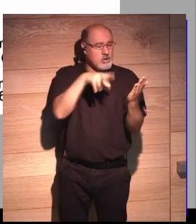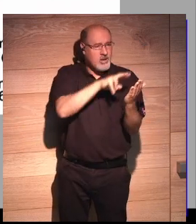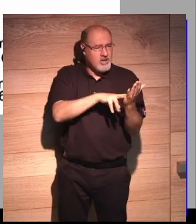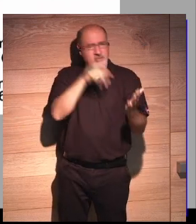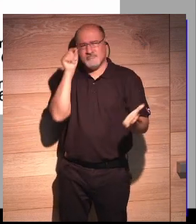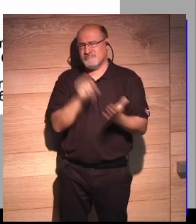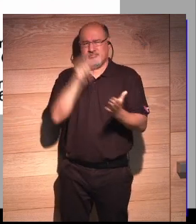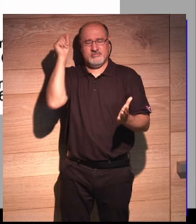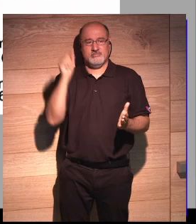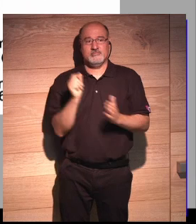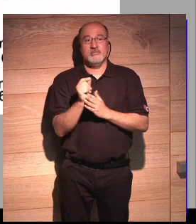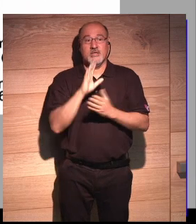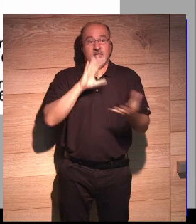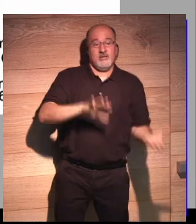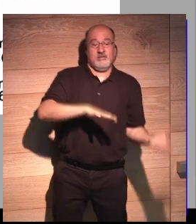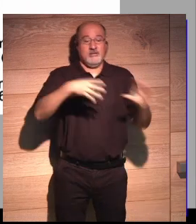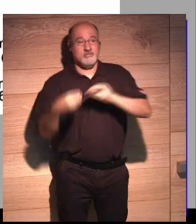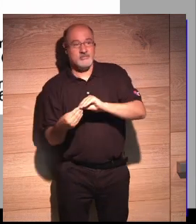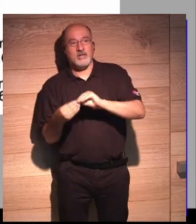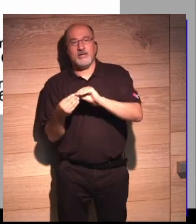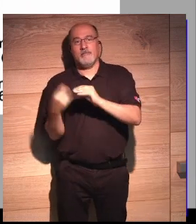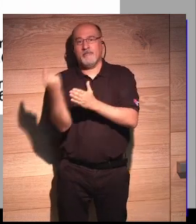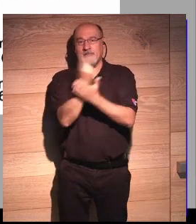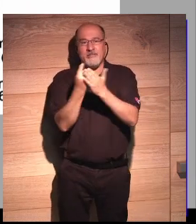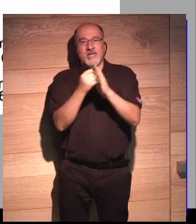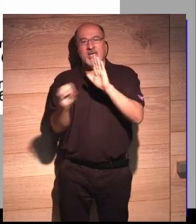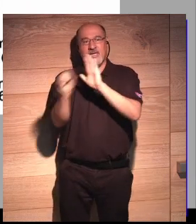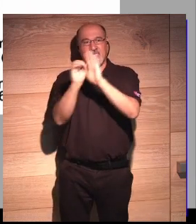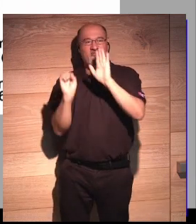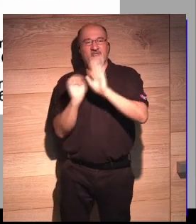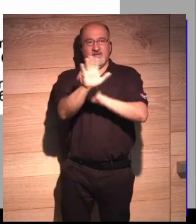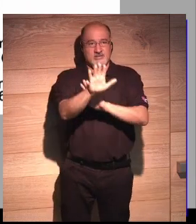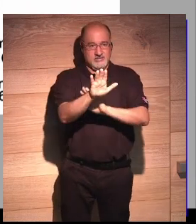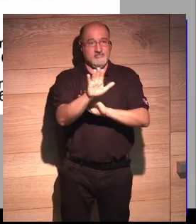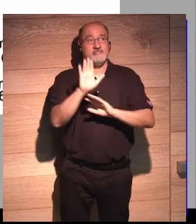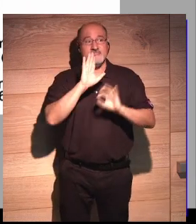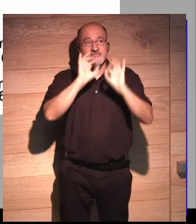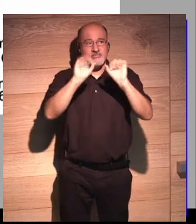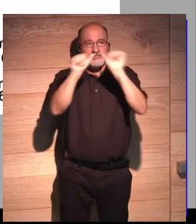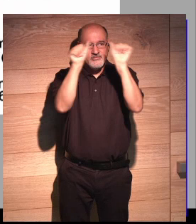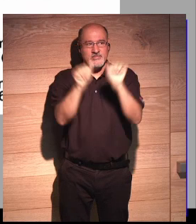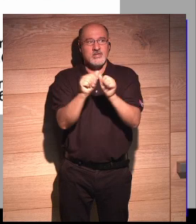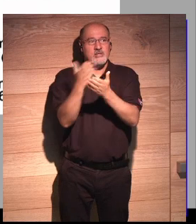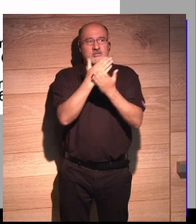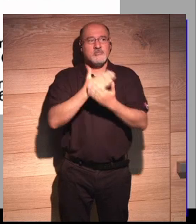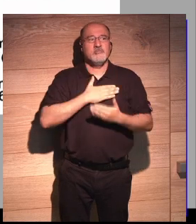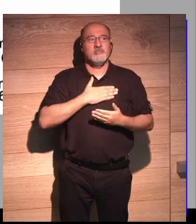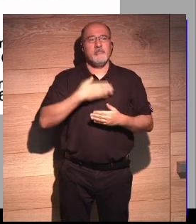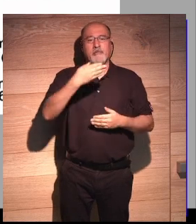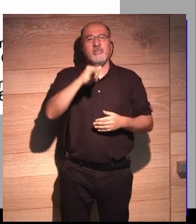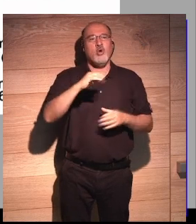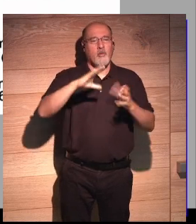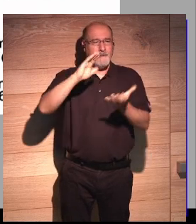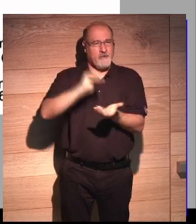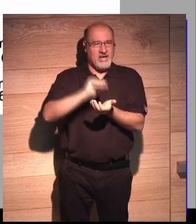into animated GIFs, just seeing this study recently of the biomass on the planet, and seeing that in